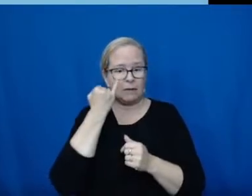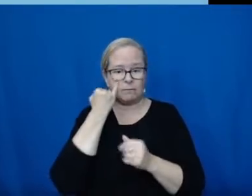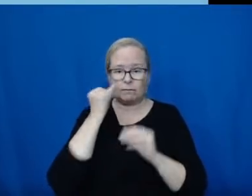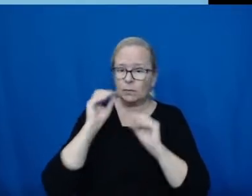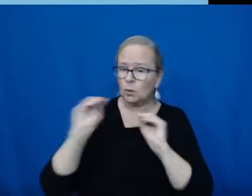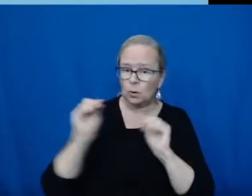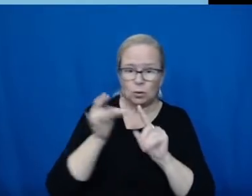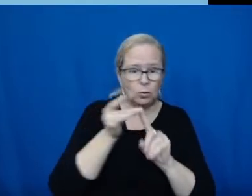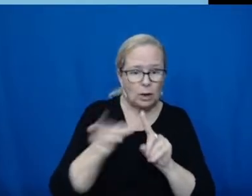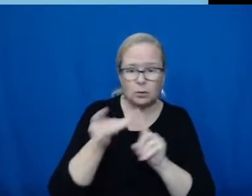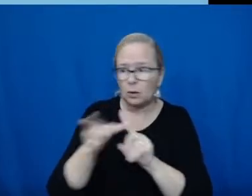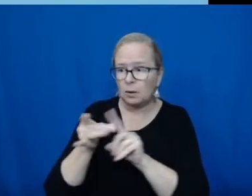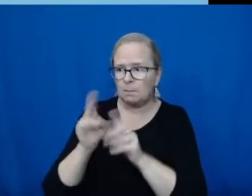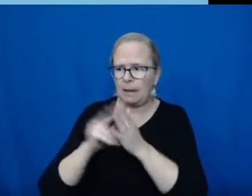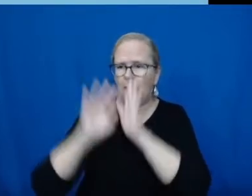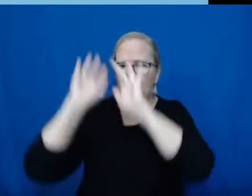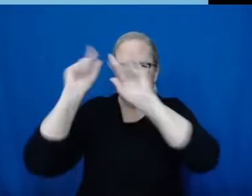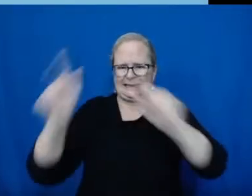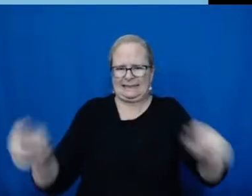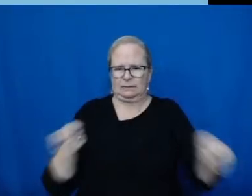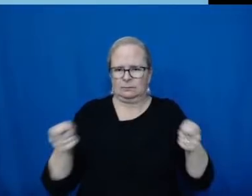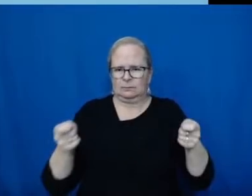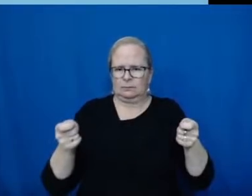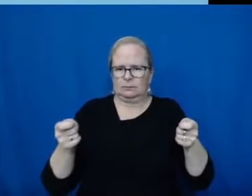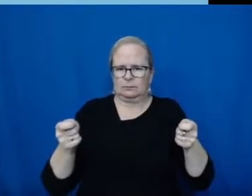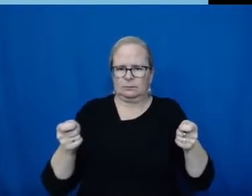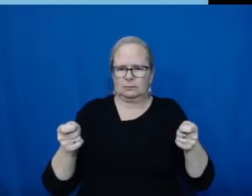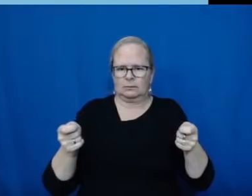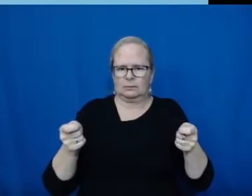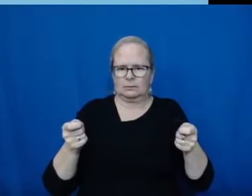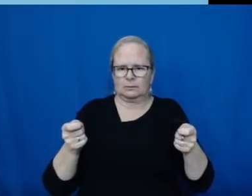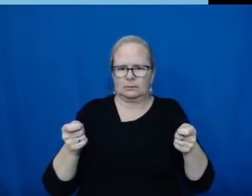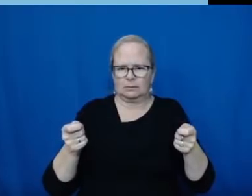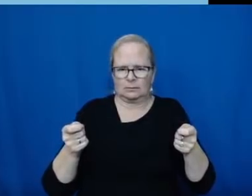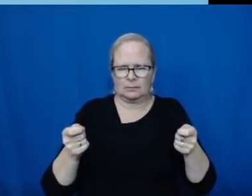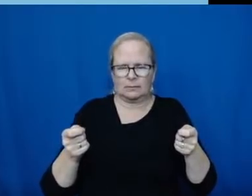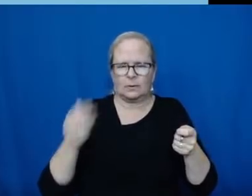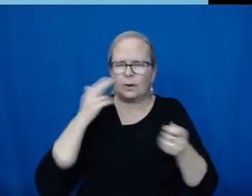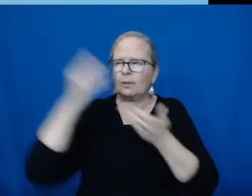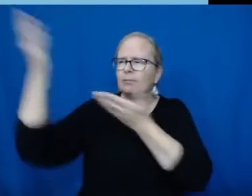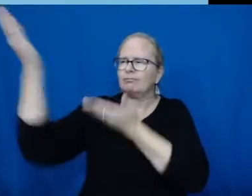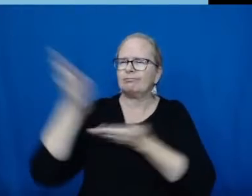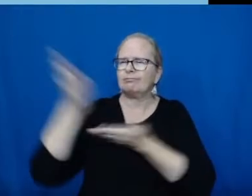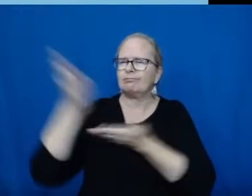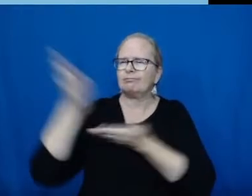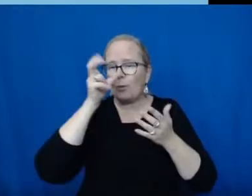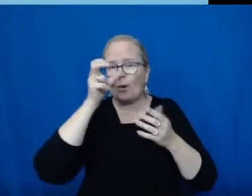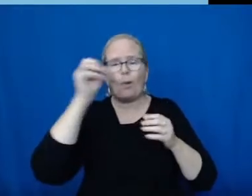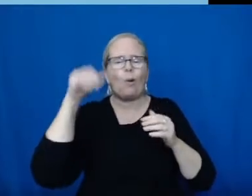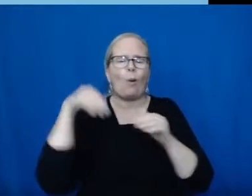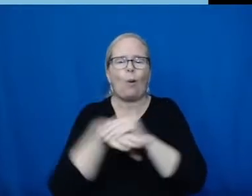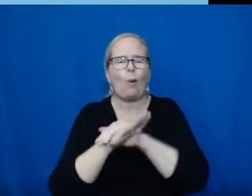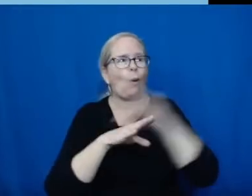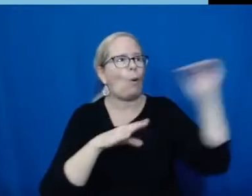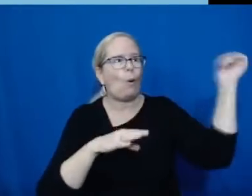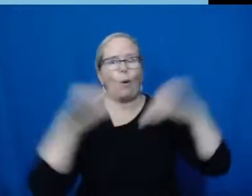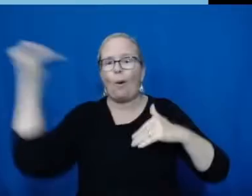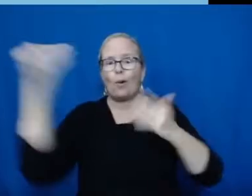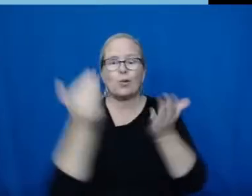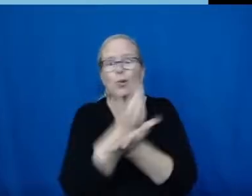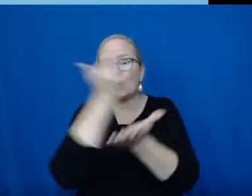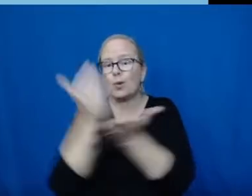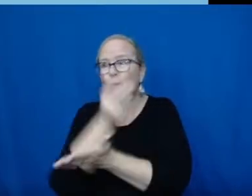to prevent new outbreaks, we can really have normal life back, and we can prevent the 5th wave. So we could have